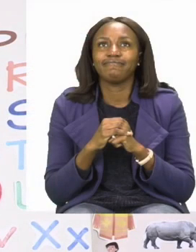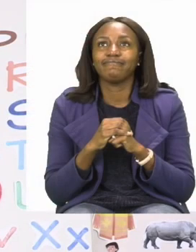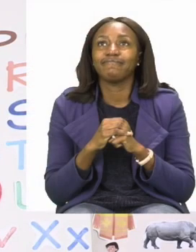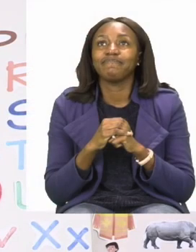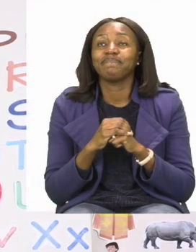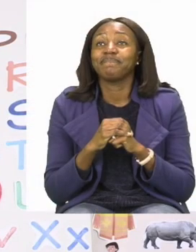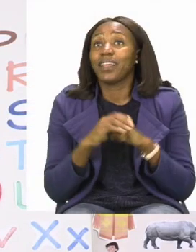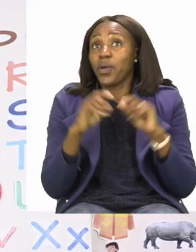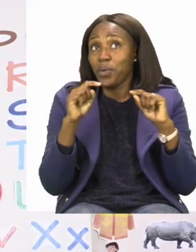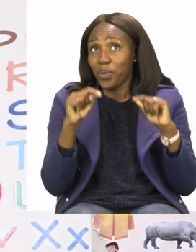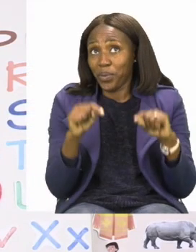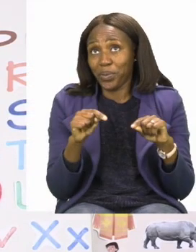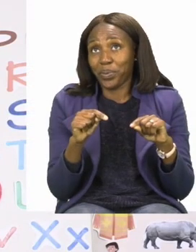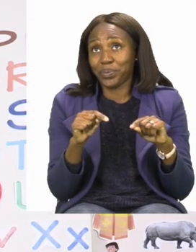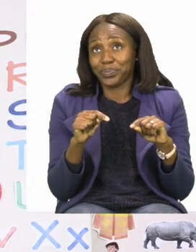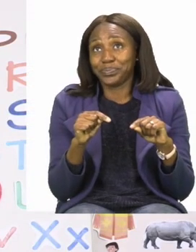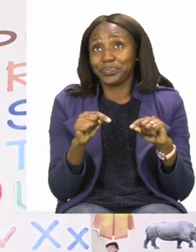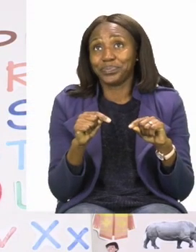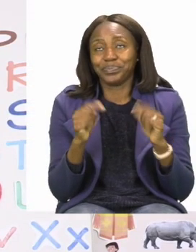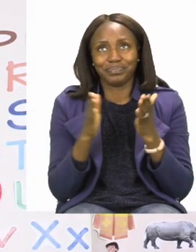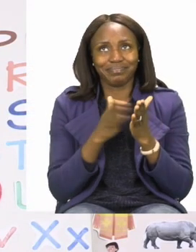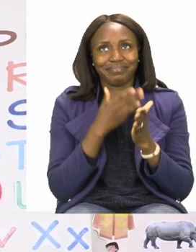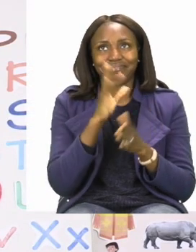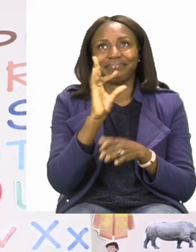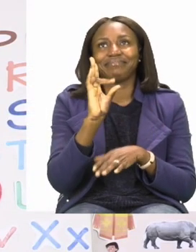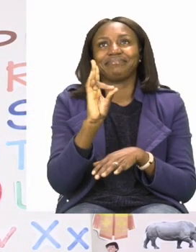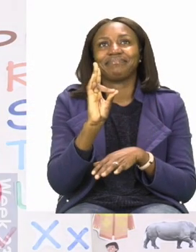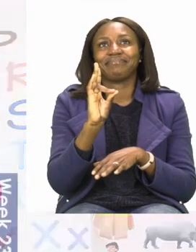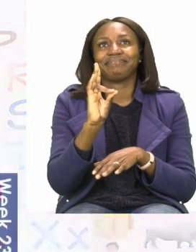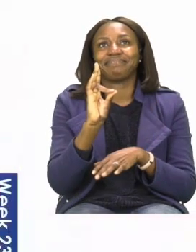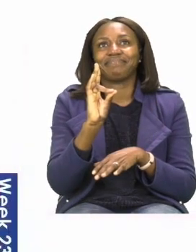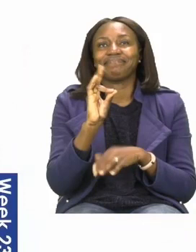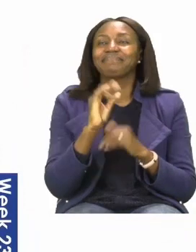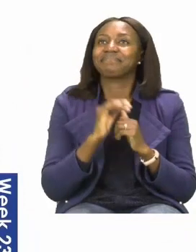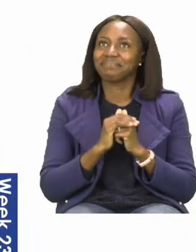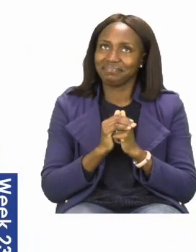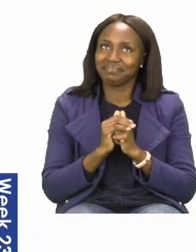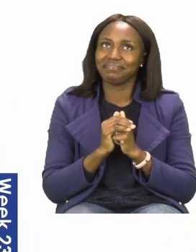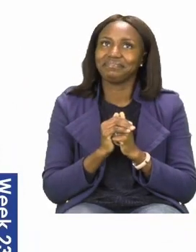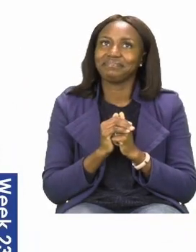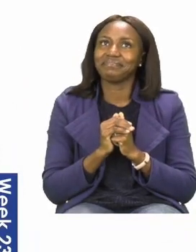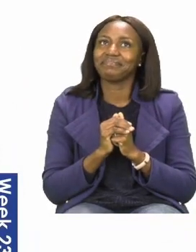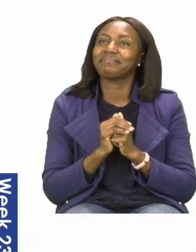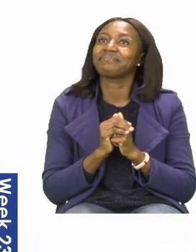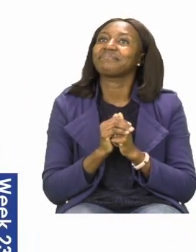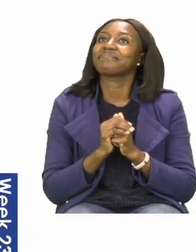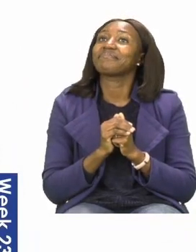For our lesson now, boys and girls, let us go to page 7. On page